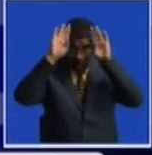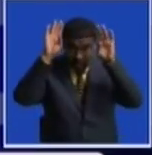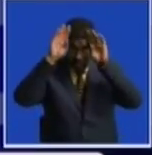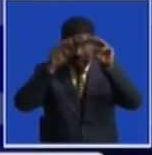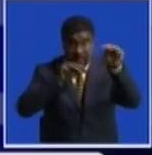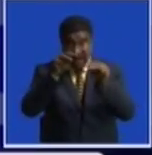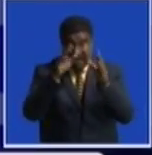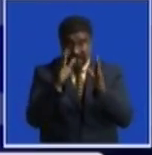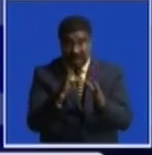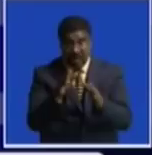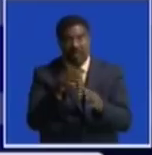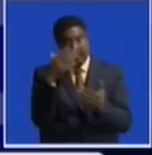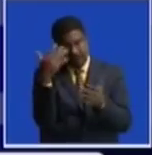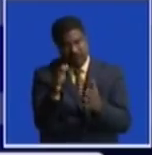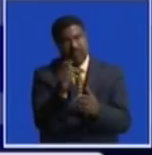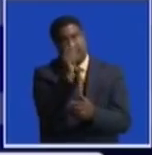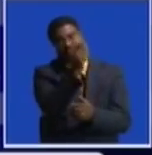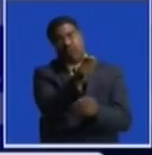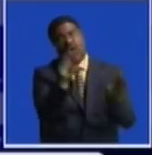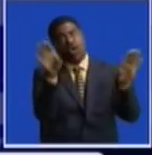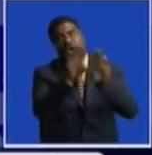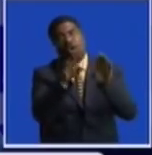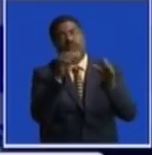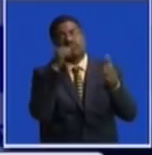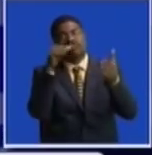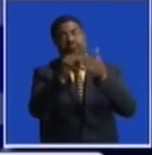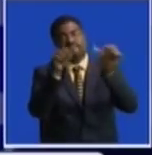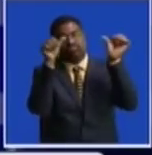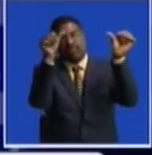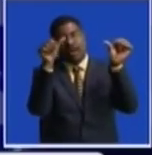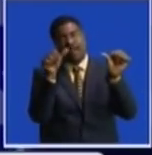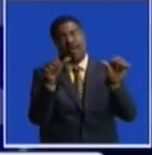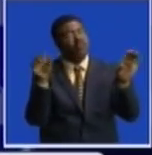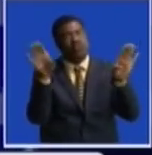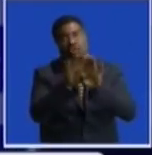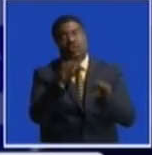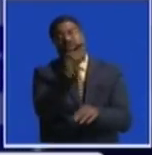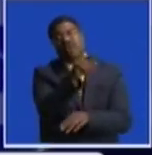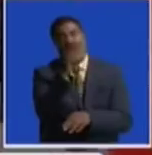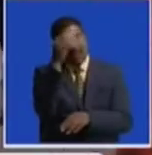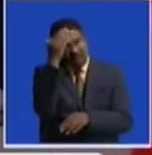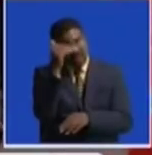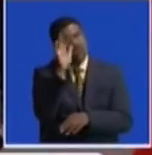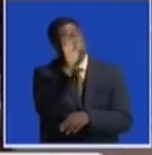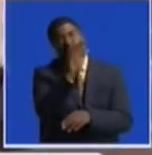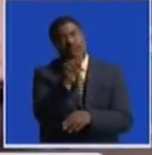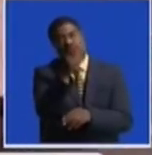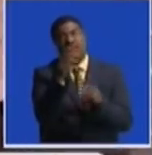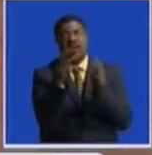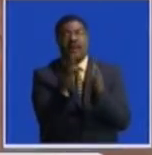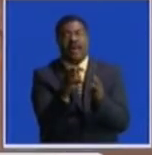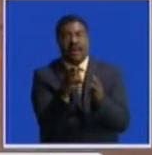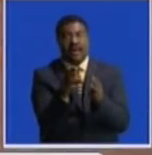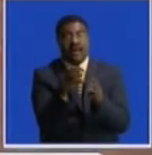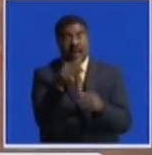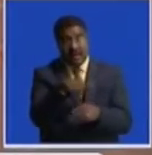Dorothy Sampa issued the company management with a closure notice and shut the processing plant using their own locking system.